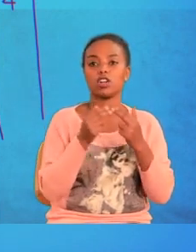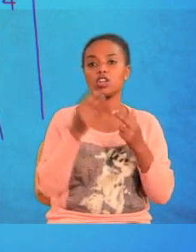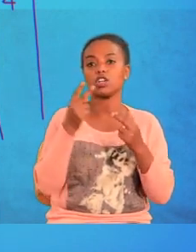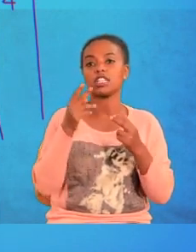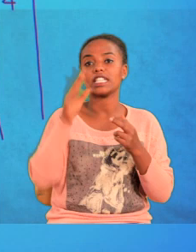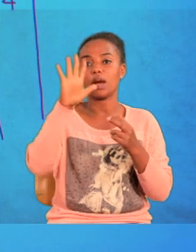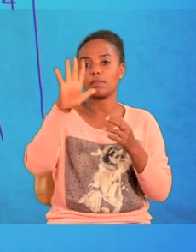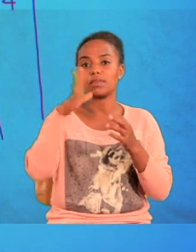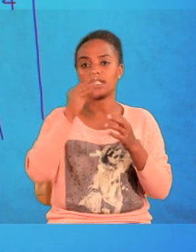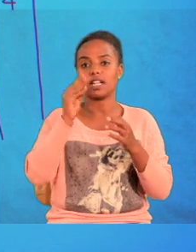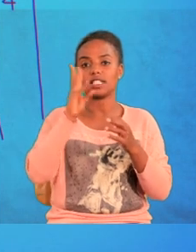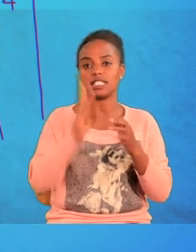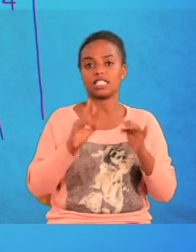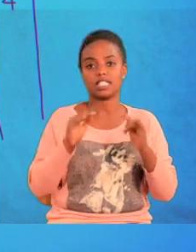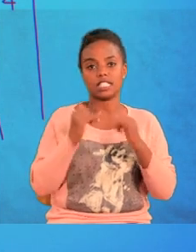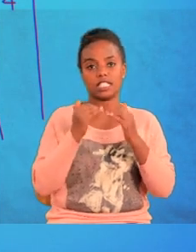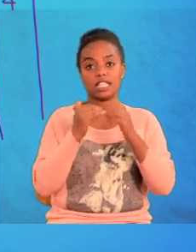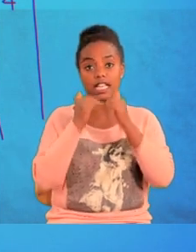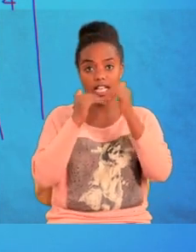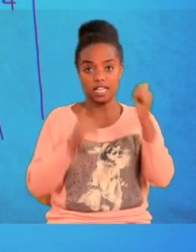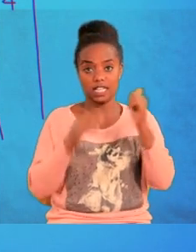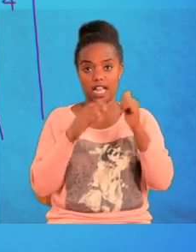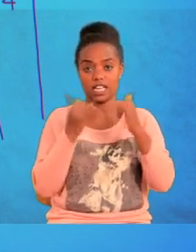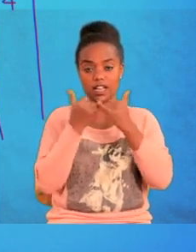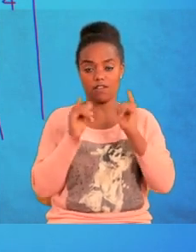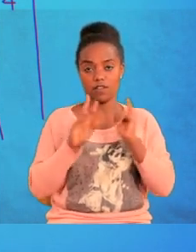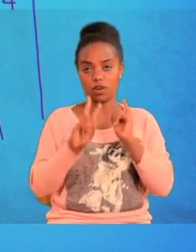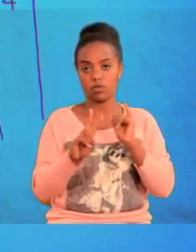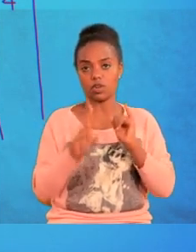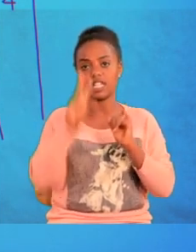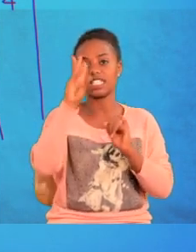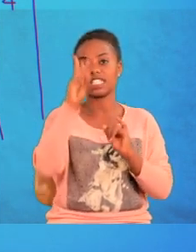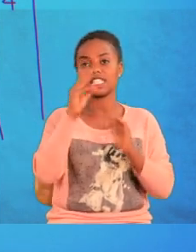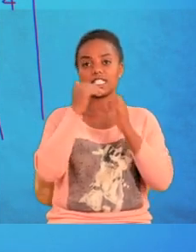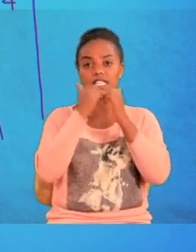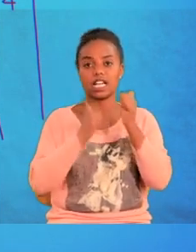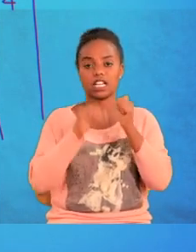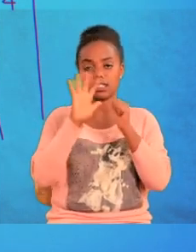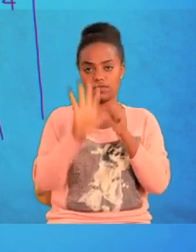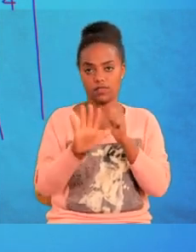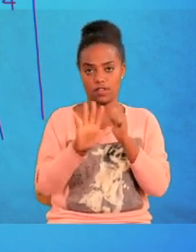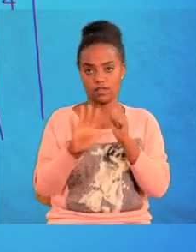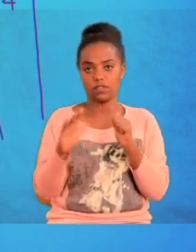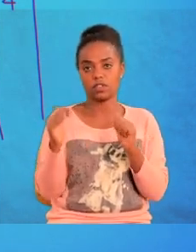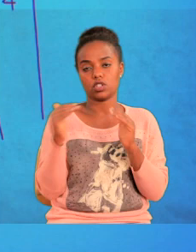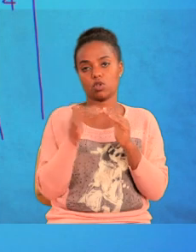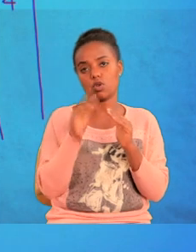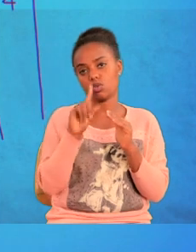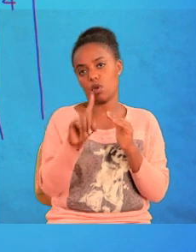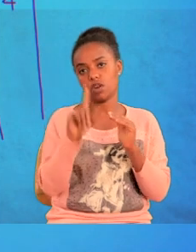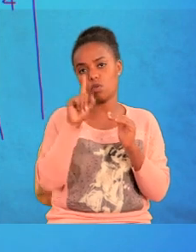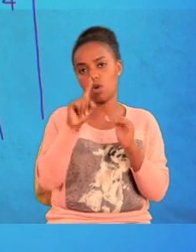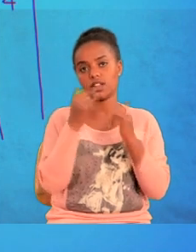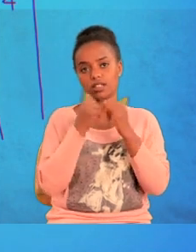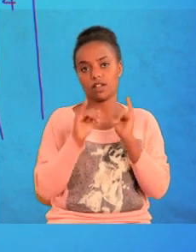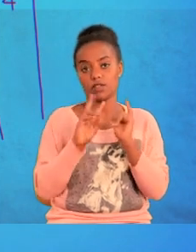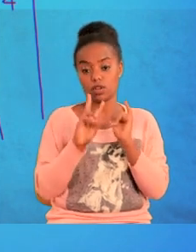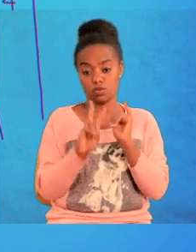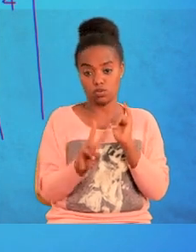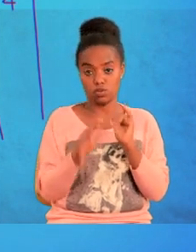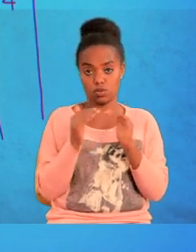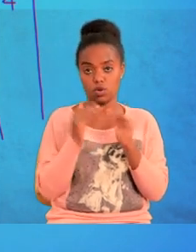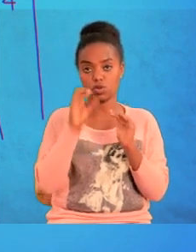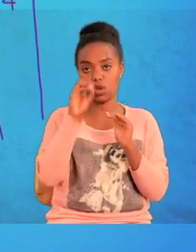two and dividing by 2. So 6 minus 5 is this, 1 divided by 2 is